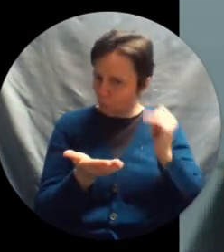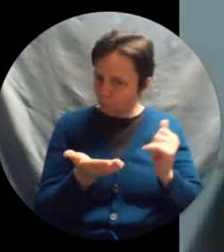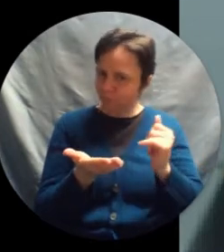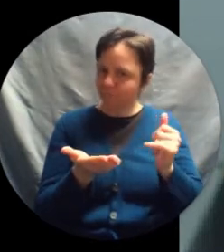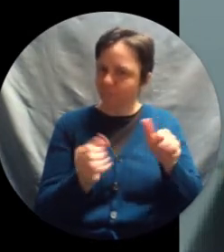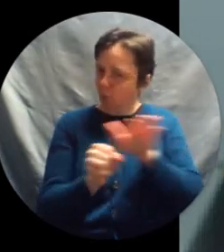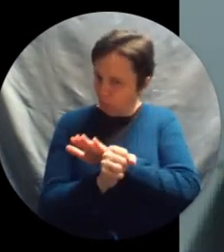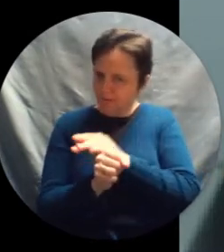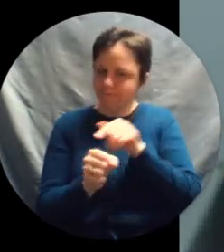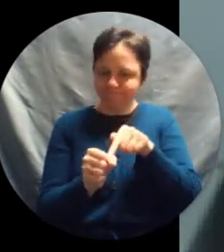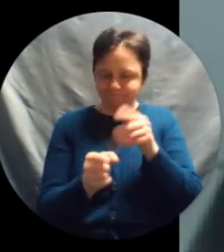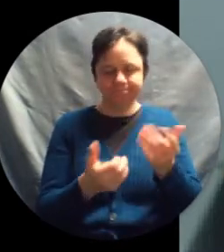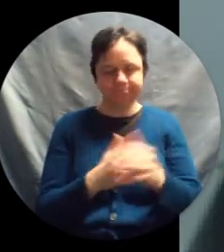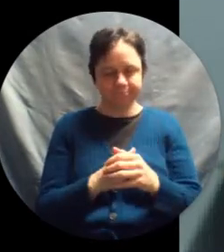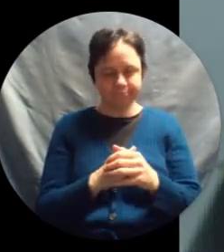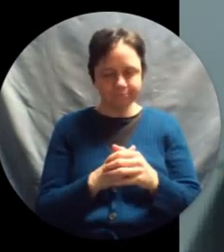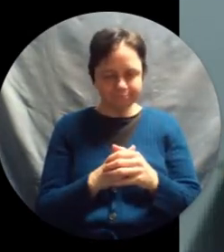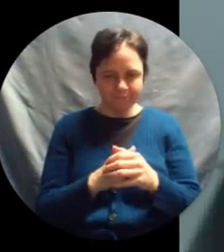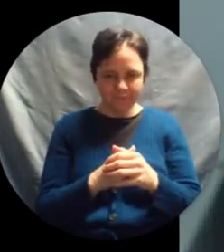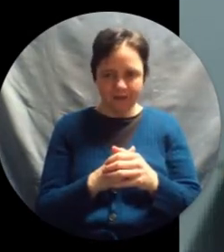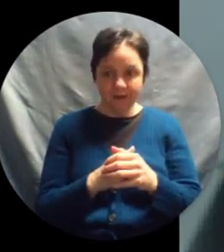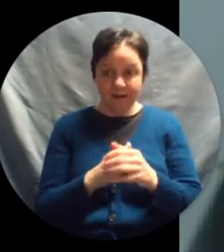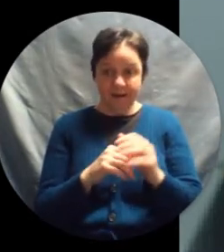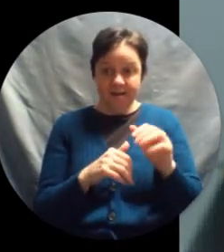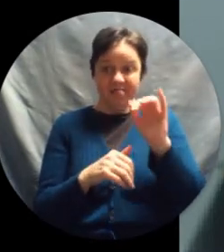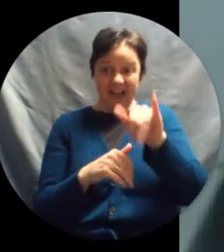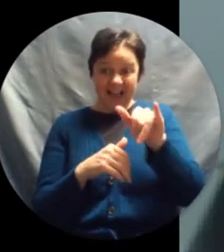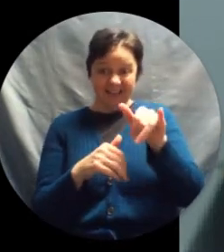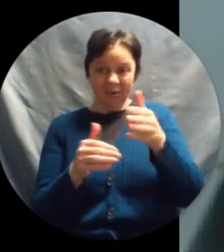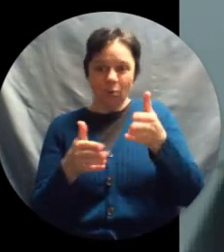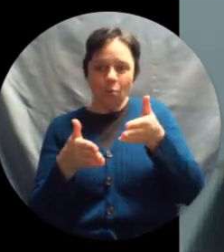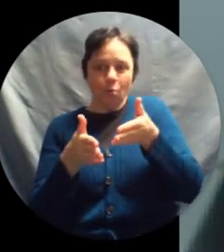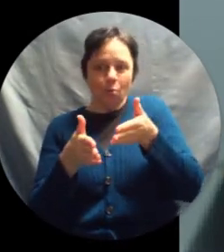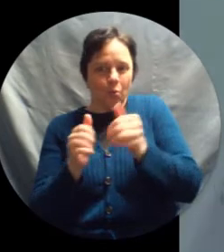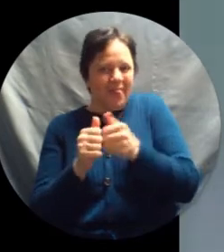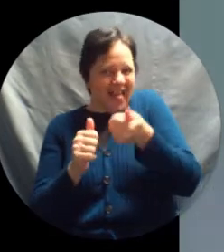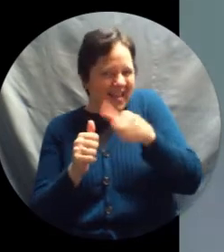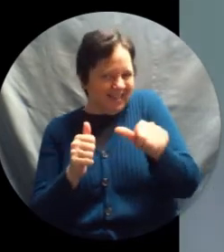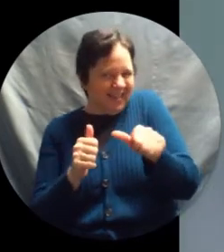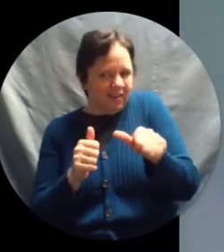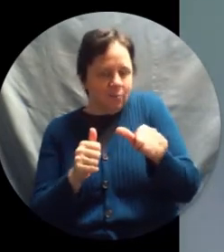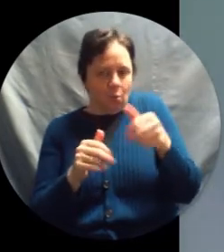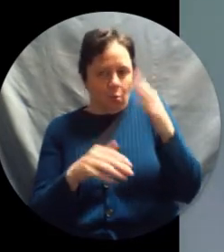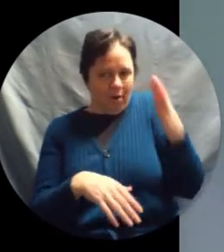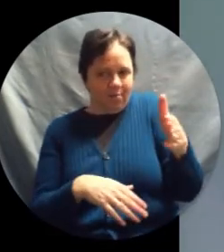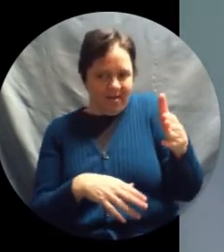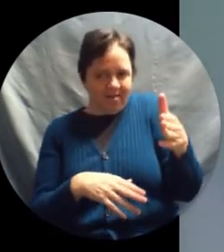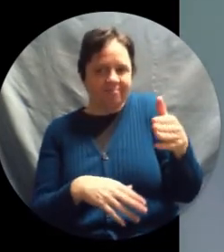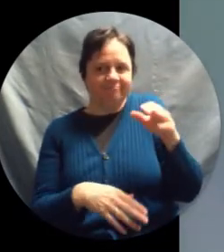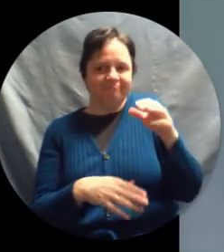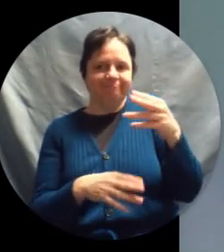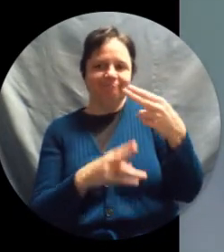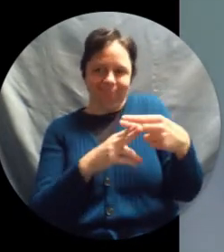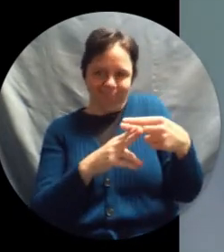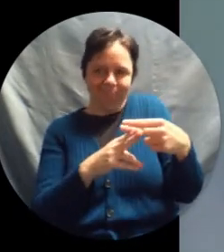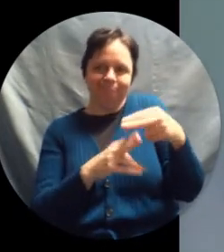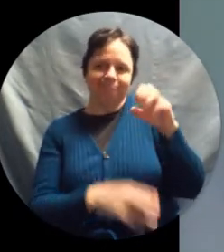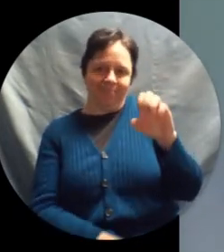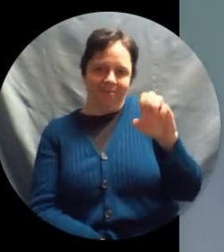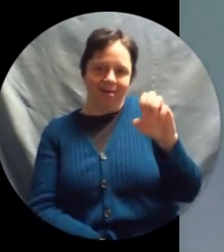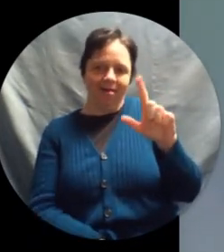through. And that's how it is with any material that's pure. It's going to be an element. And some elements are perfectly fine on their